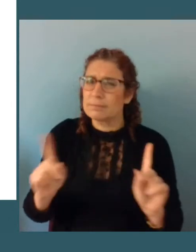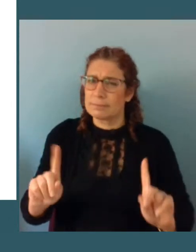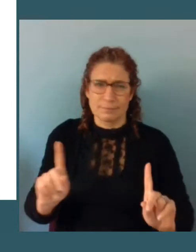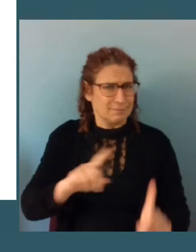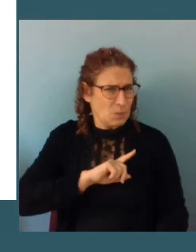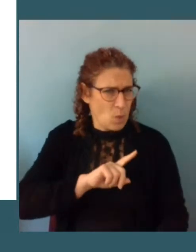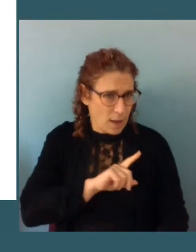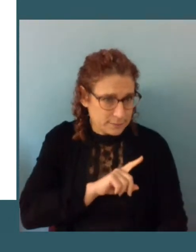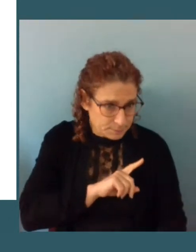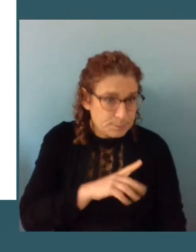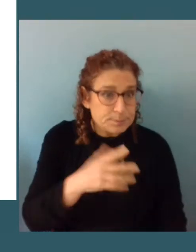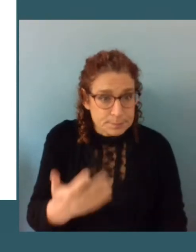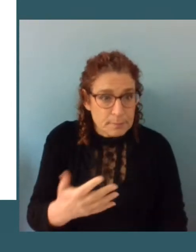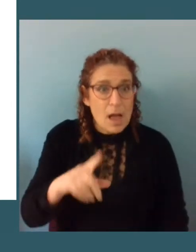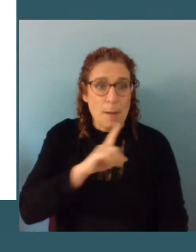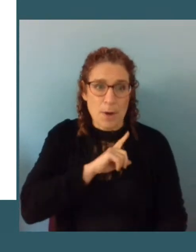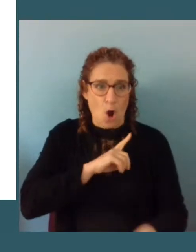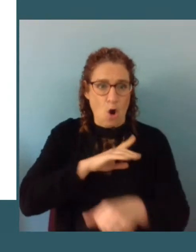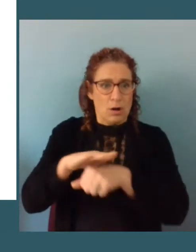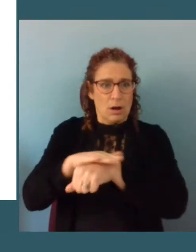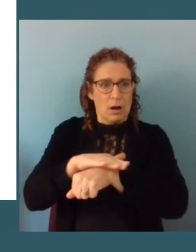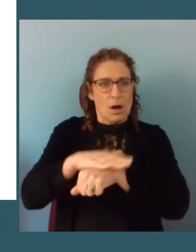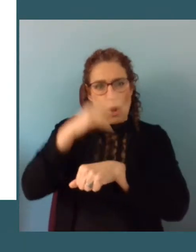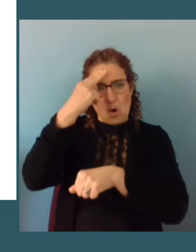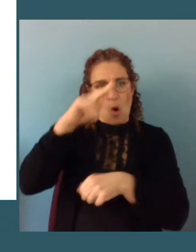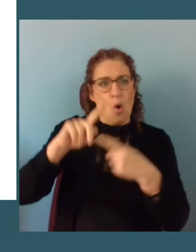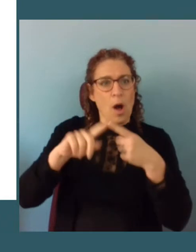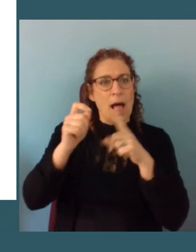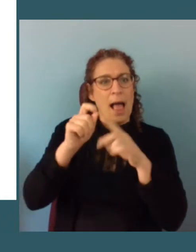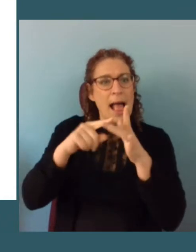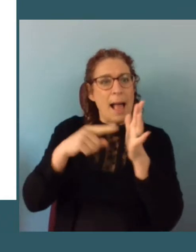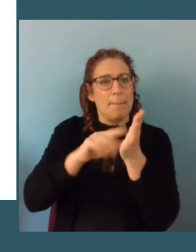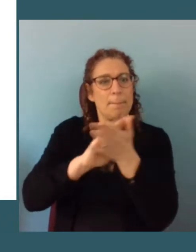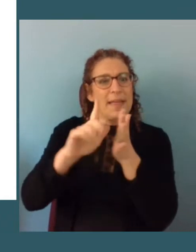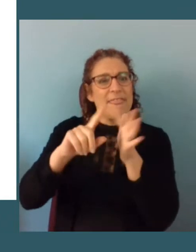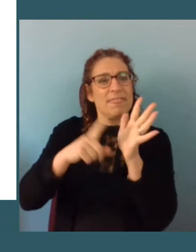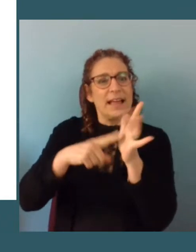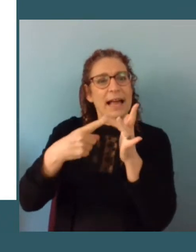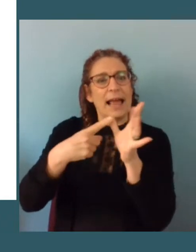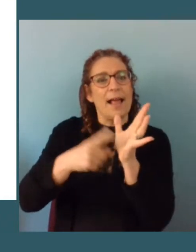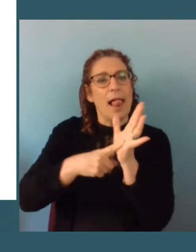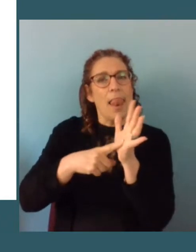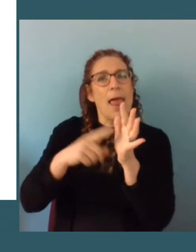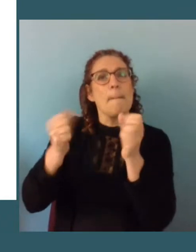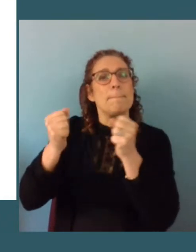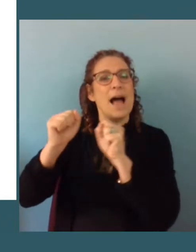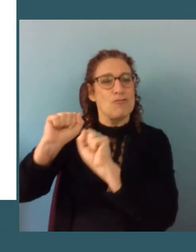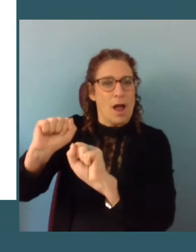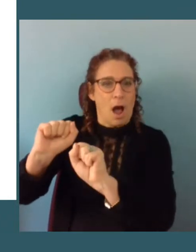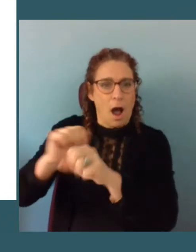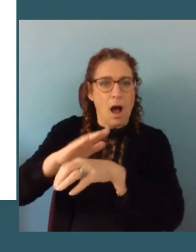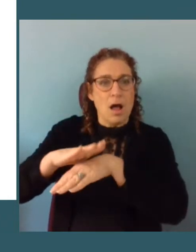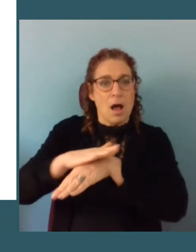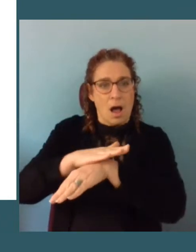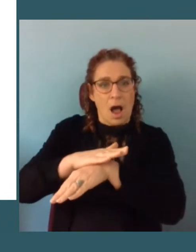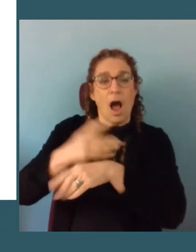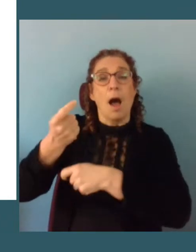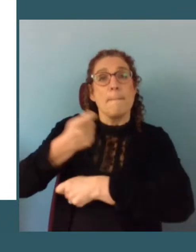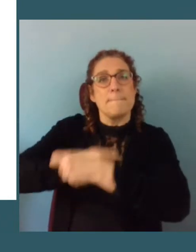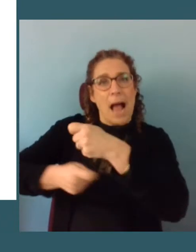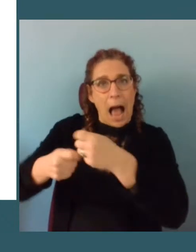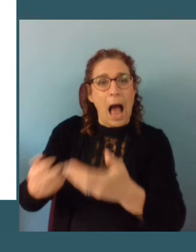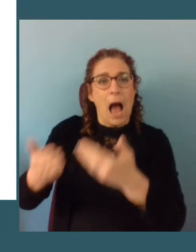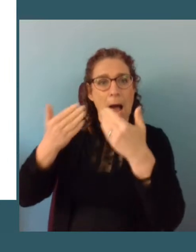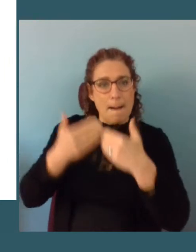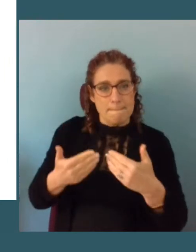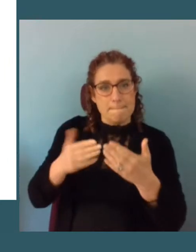impairment predates development of atopy. With the impairment of the epithelial barrier, there is a